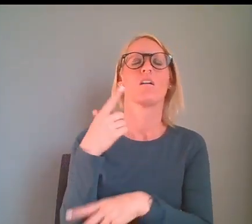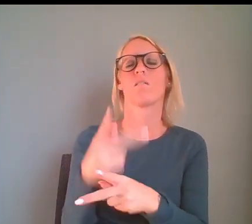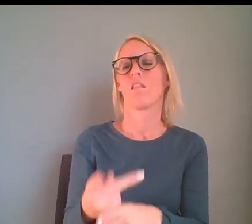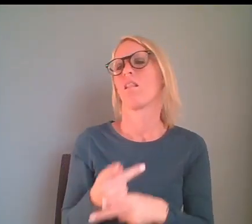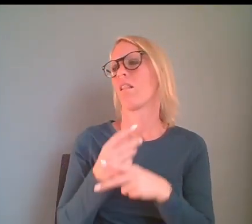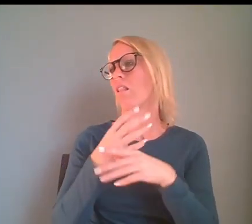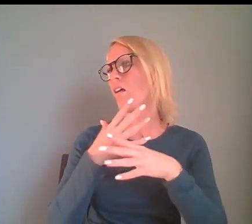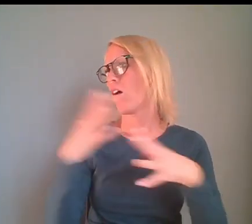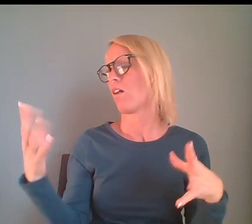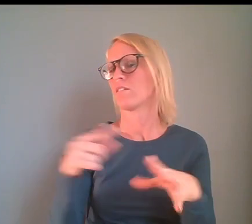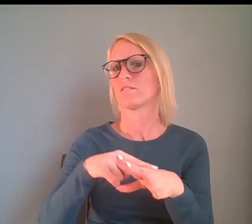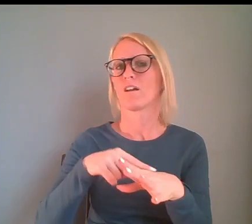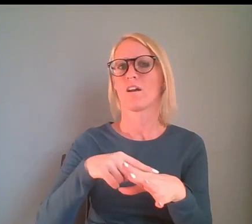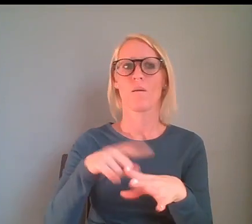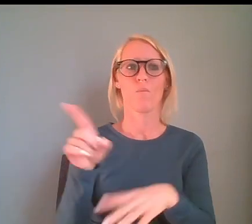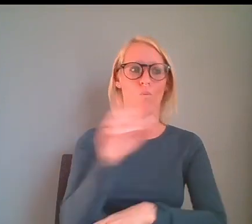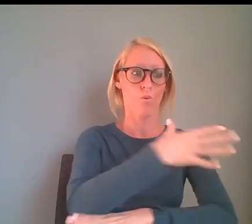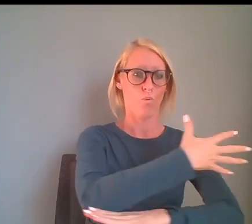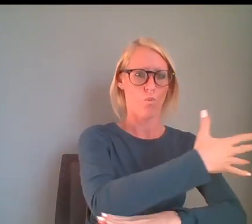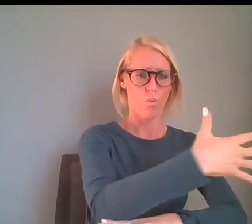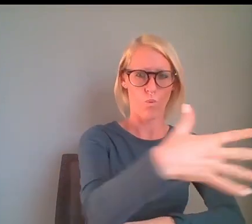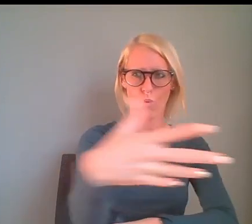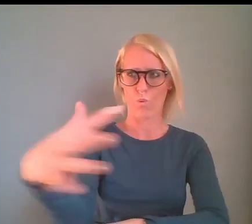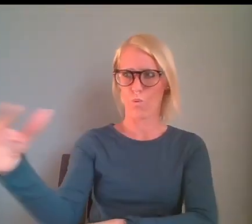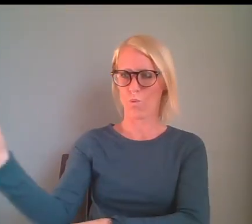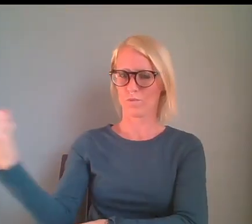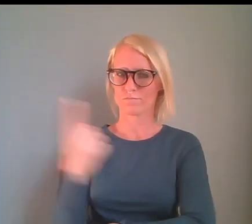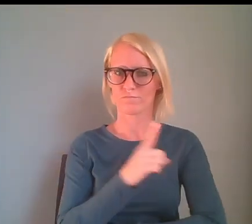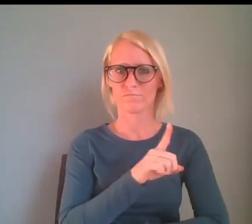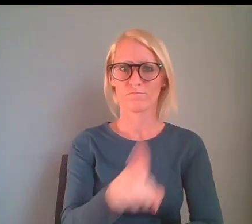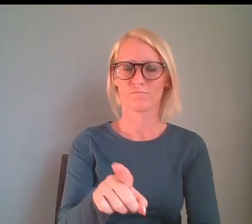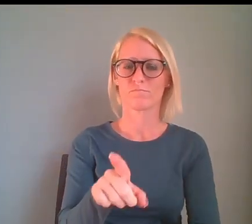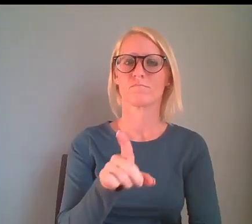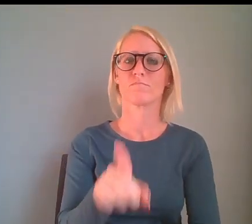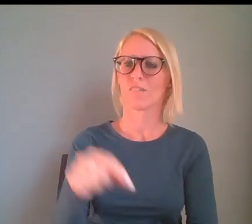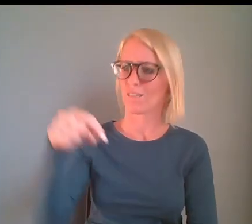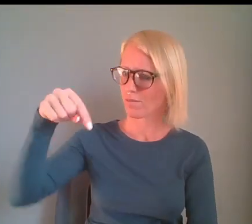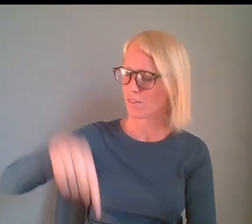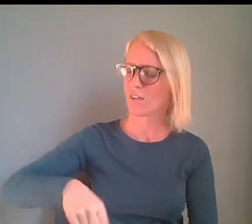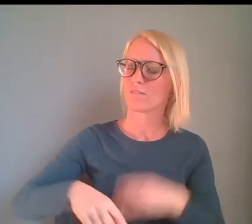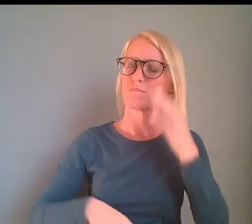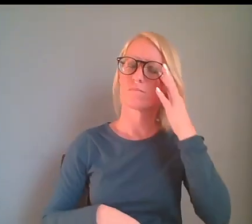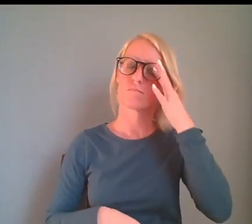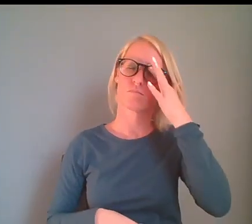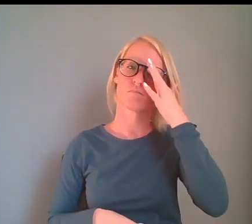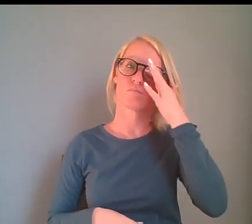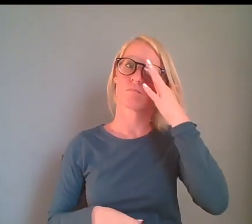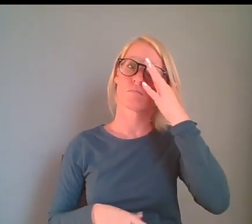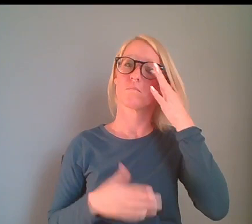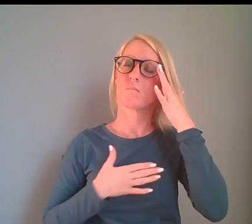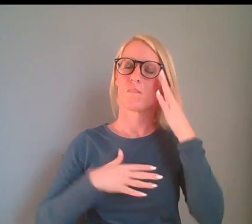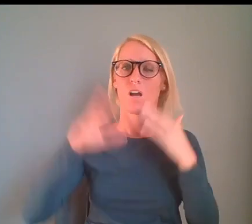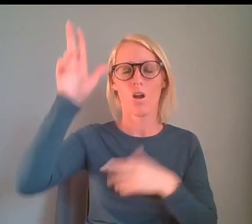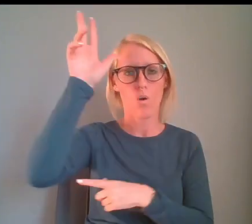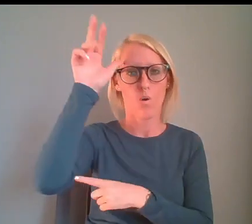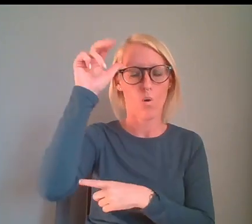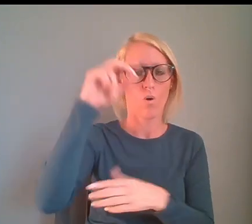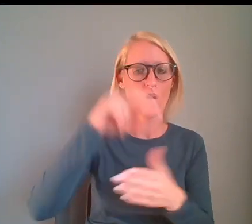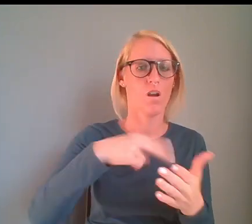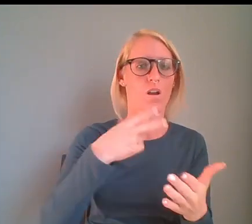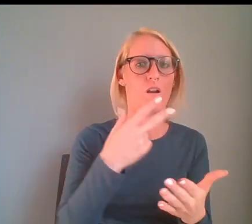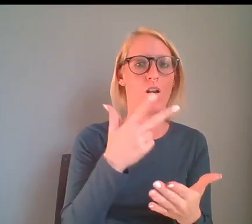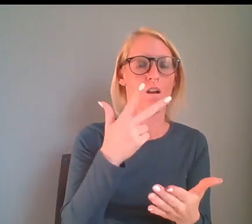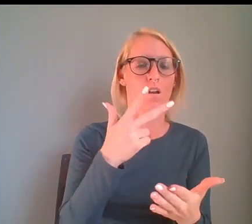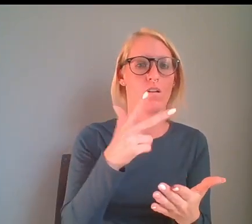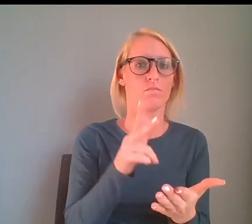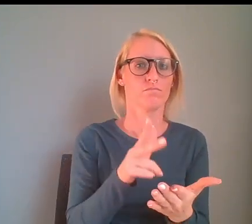And this was a pack trip. We went into Kootenai Creek, which is down in the Bitterroots, and Cheetah actually fell in the creek with all of our sleeping